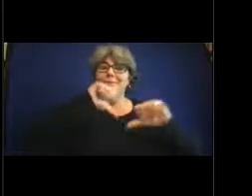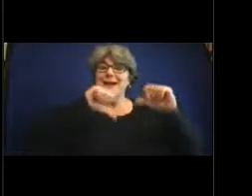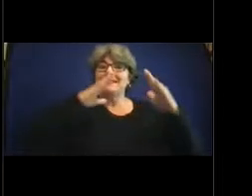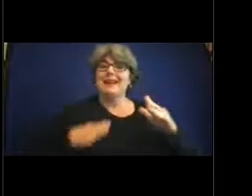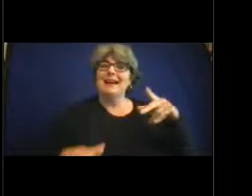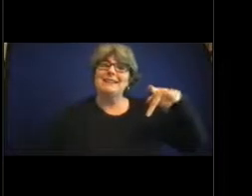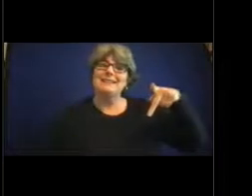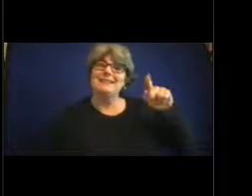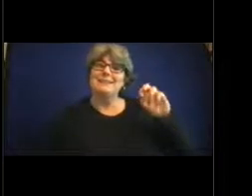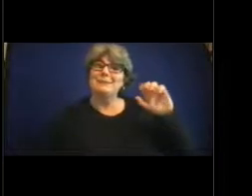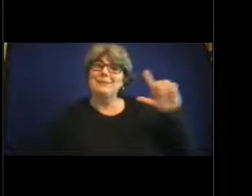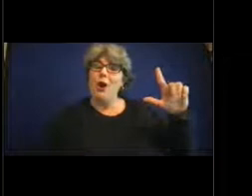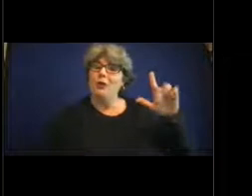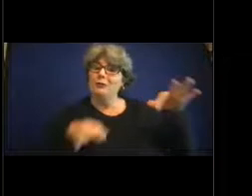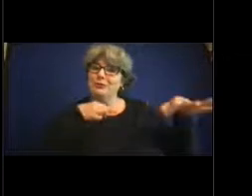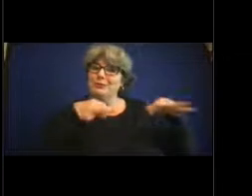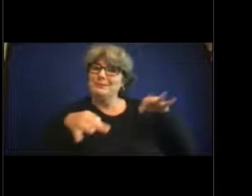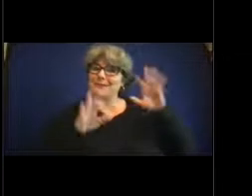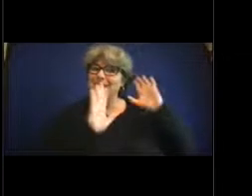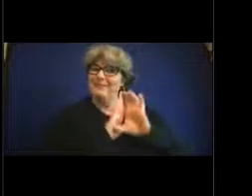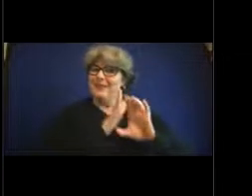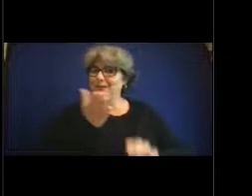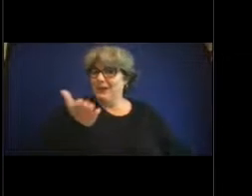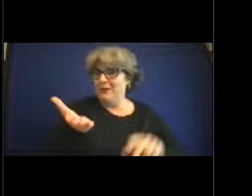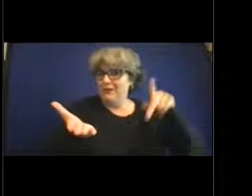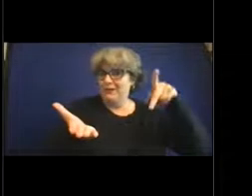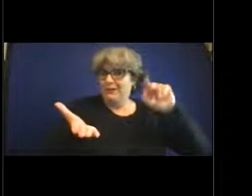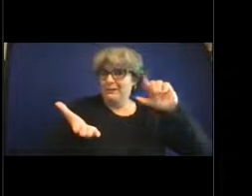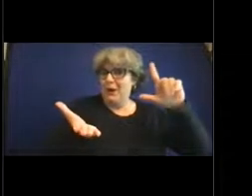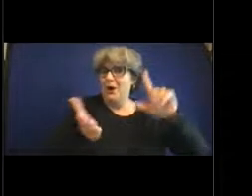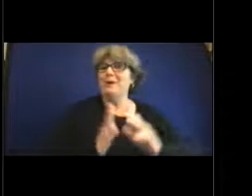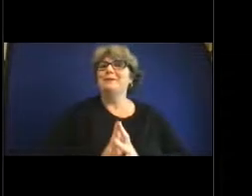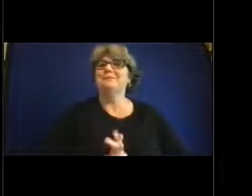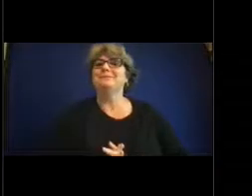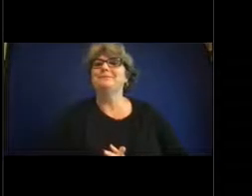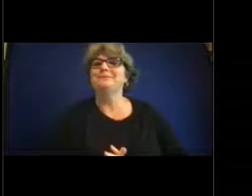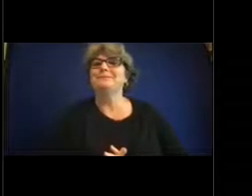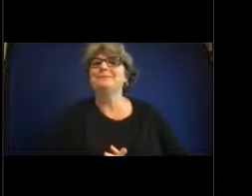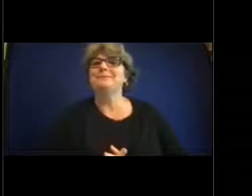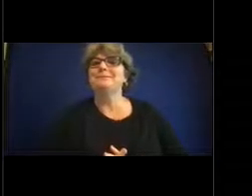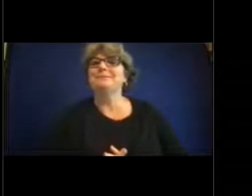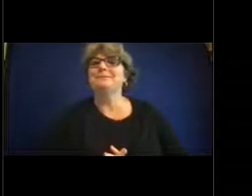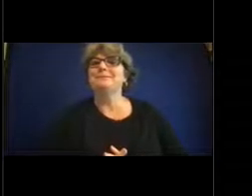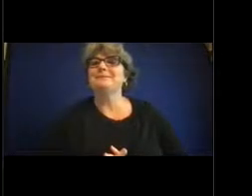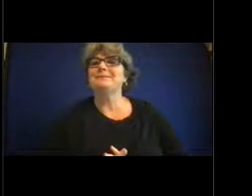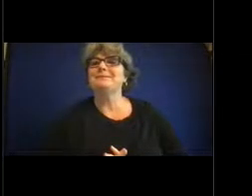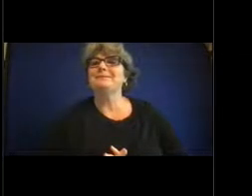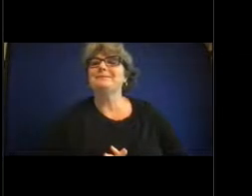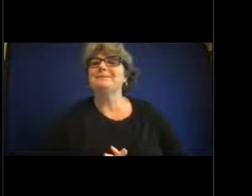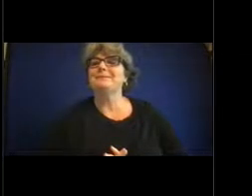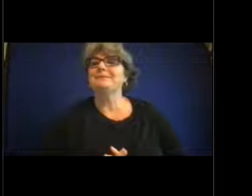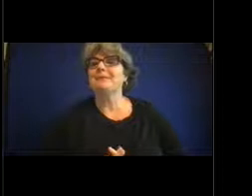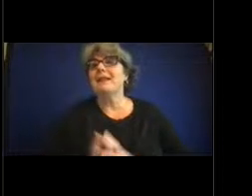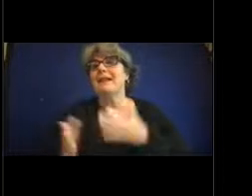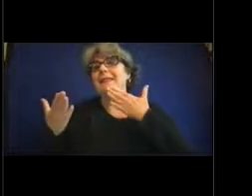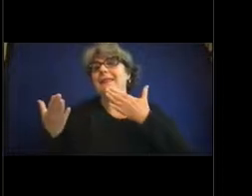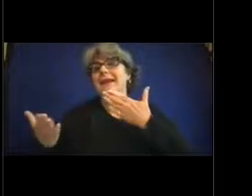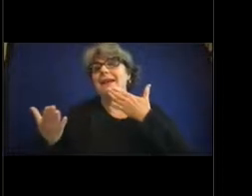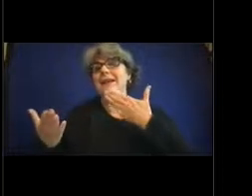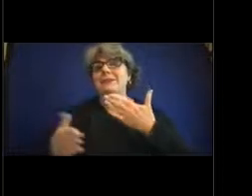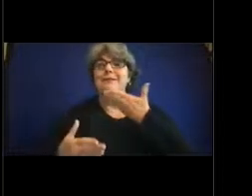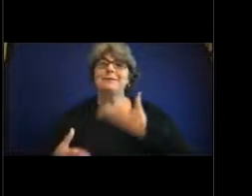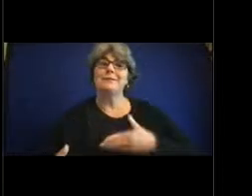Paul, to also talk about this photo. Thanks, Christina. Good afternoon. everyone, or good evening, wherever you're at. My name